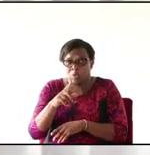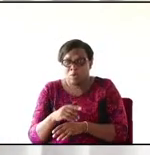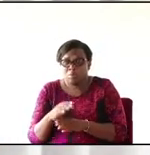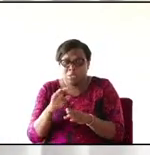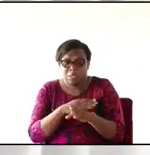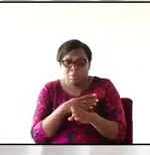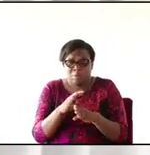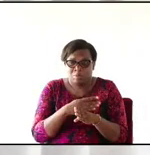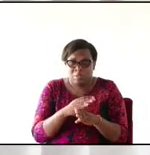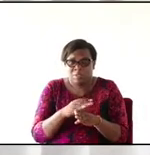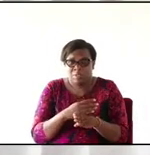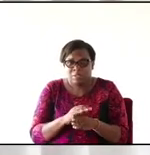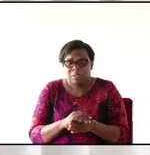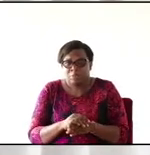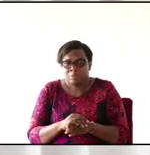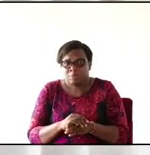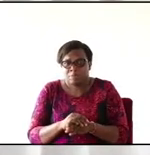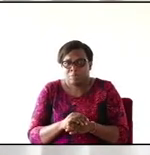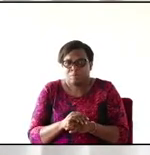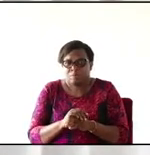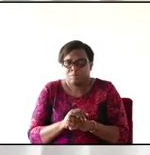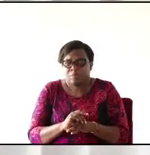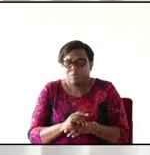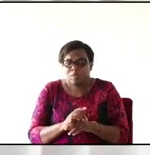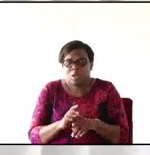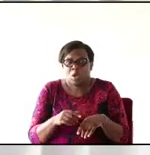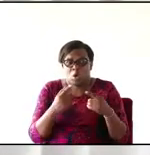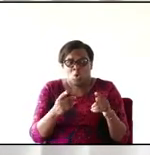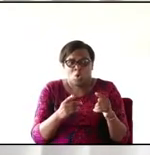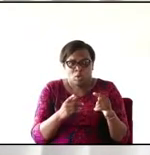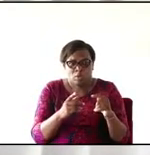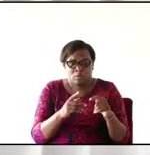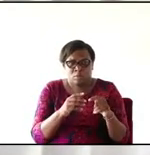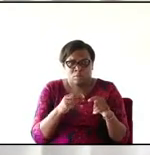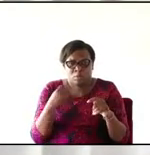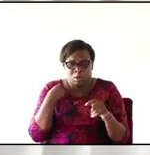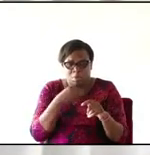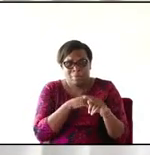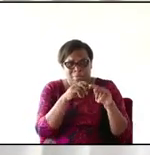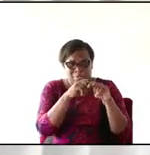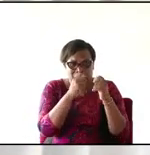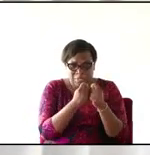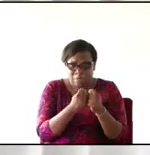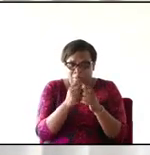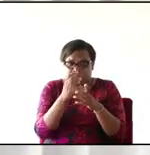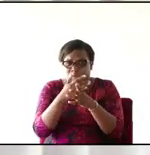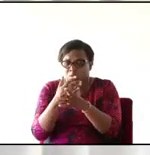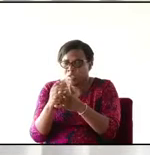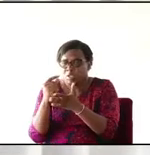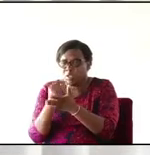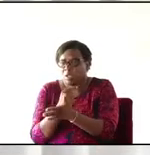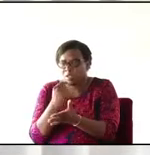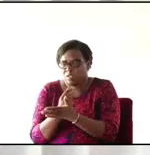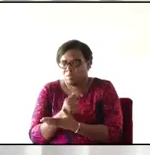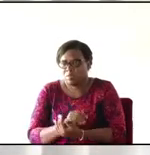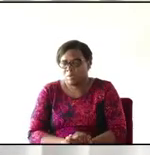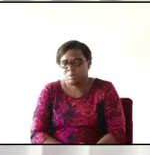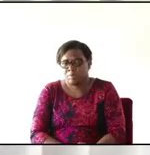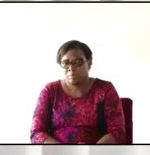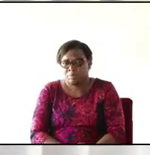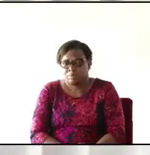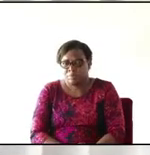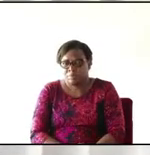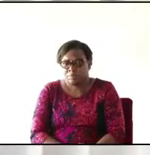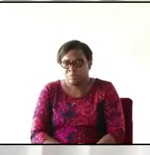busy going from team member to share the gospel. There came a time